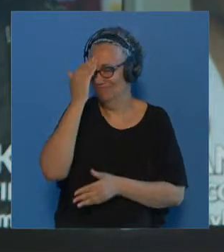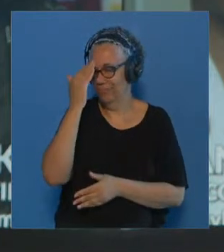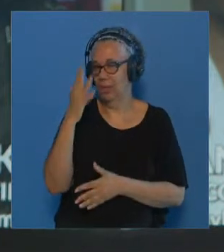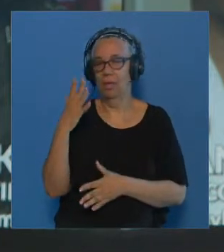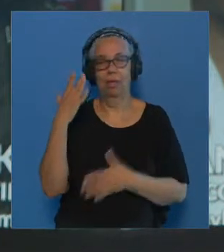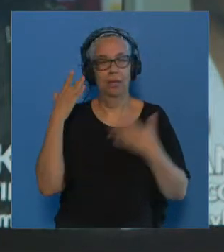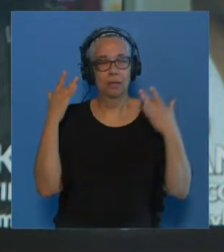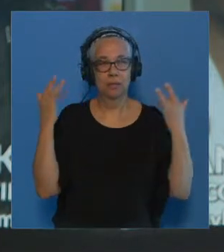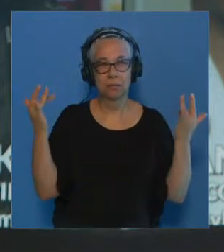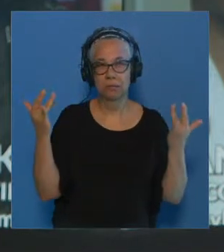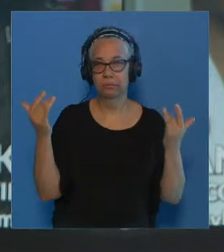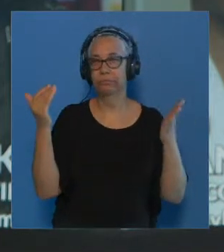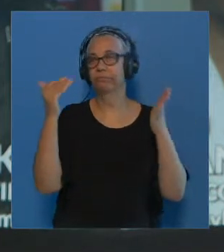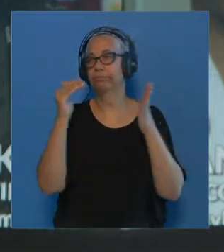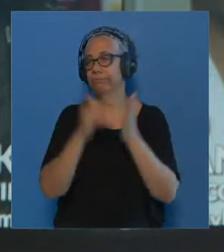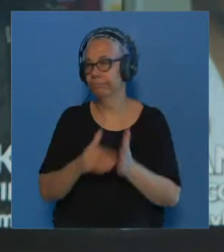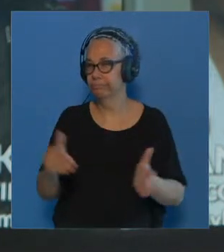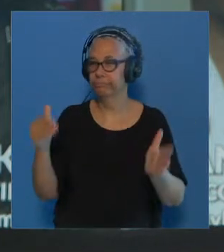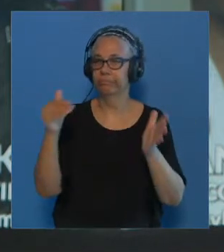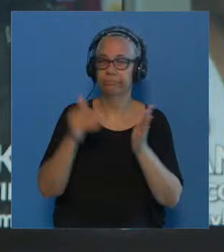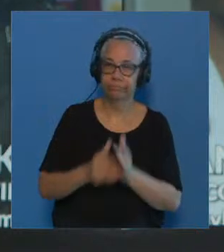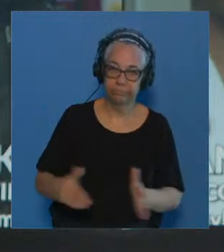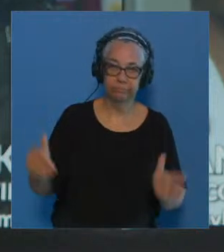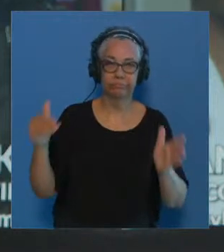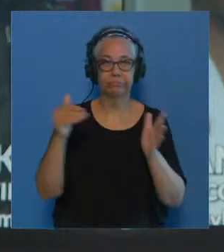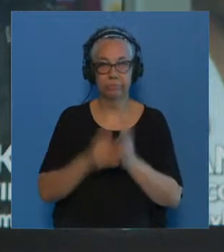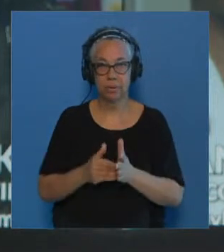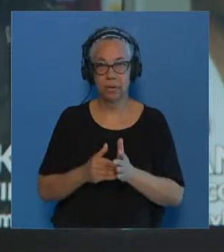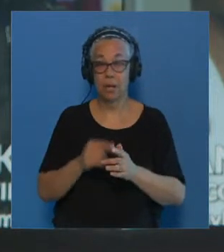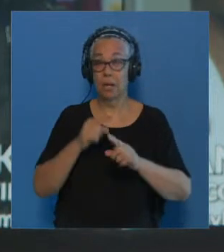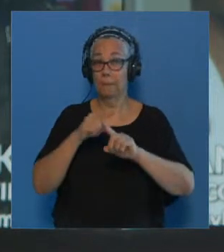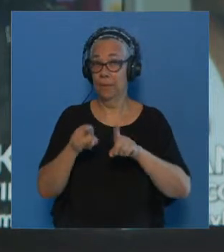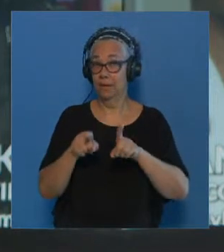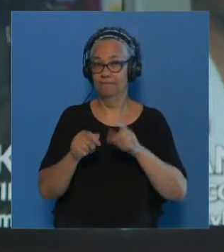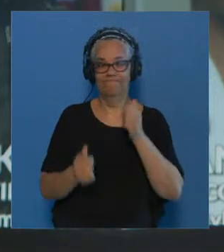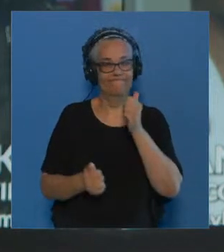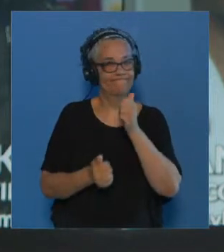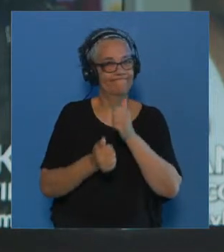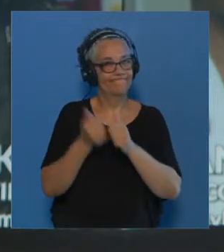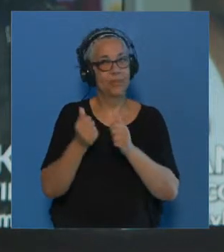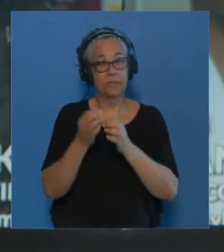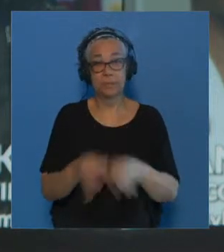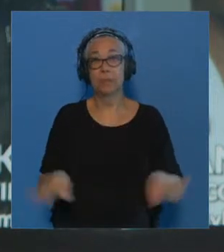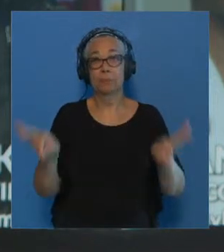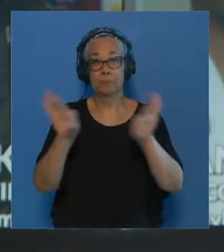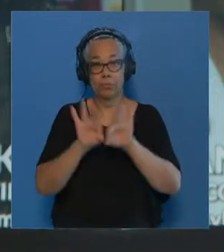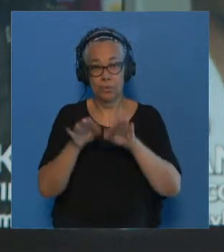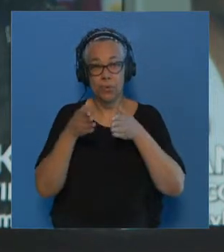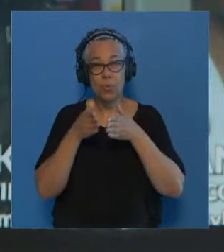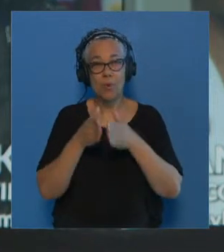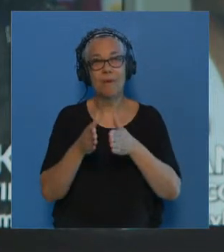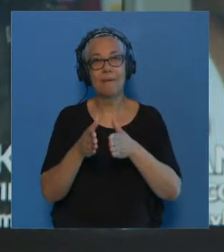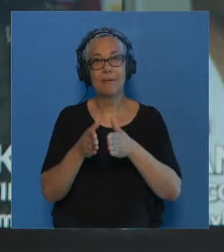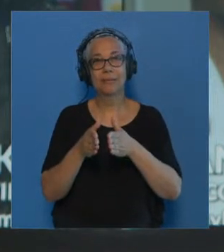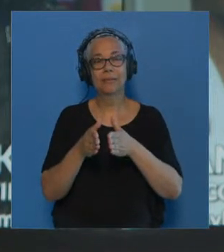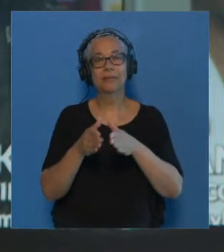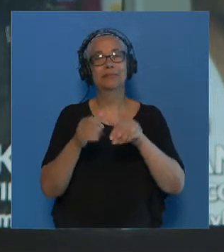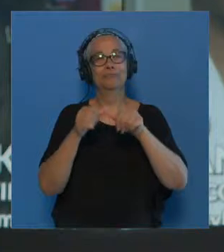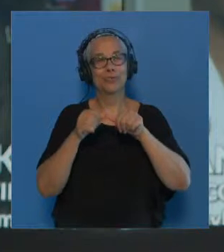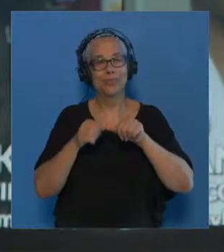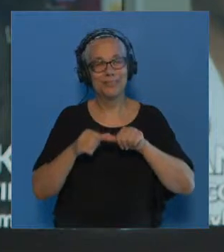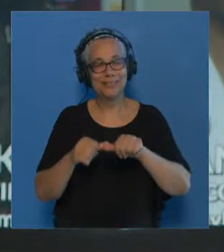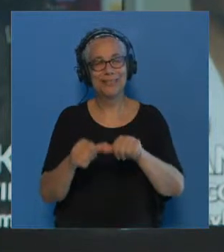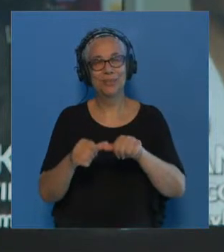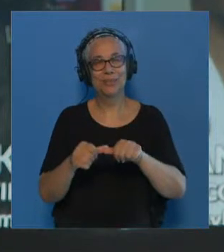like a broken record, but the truth is that this is the most effective way to ensure that we continue to